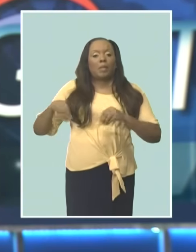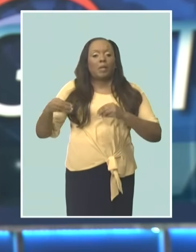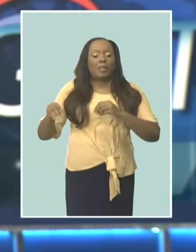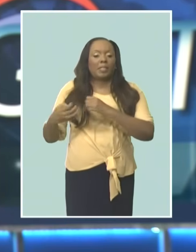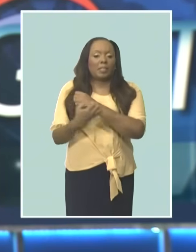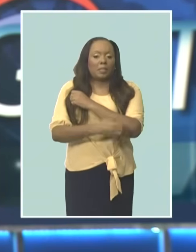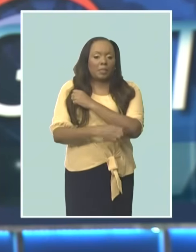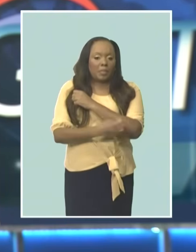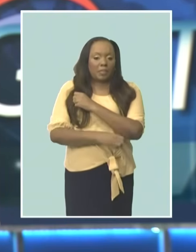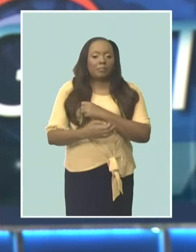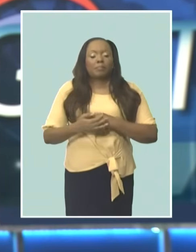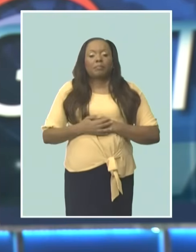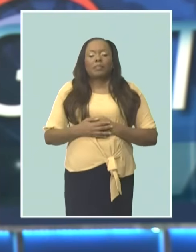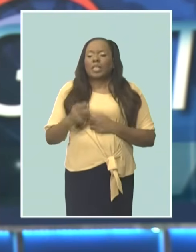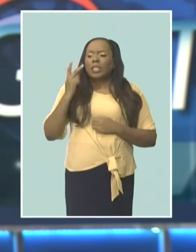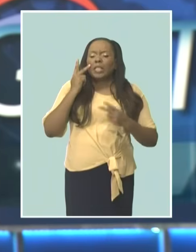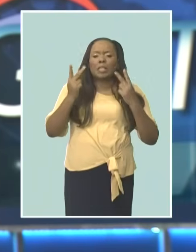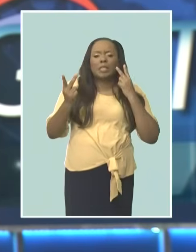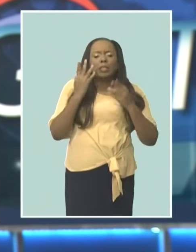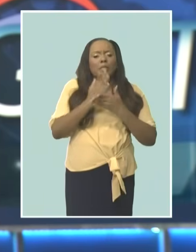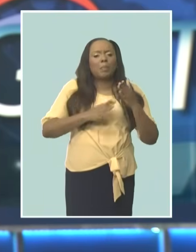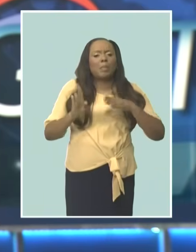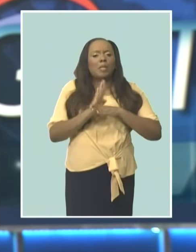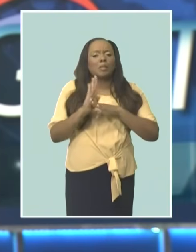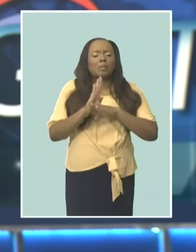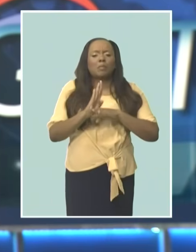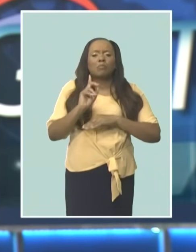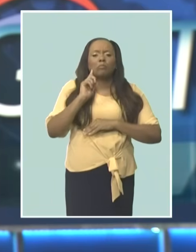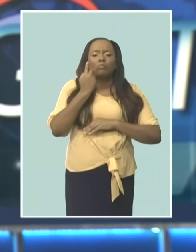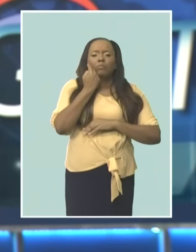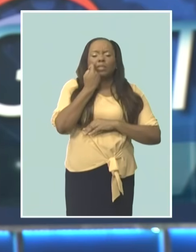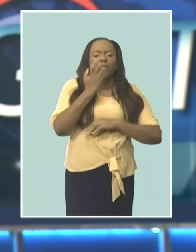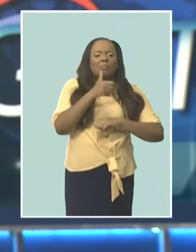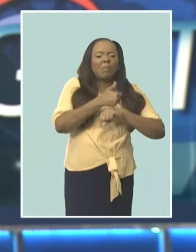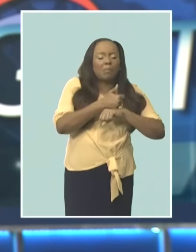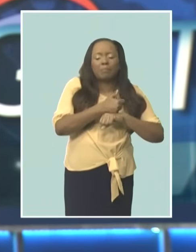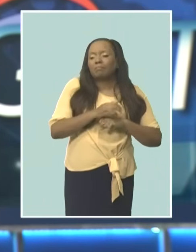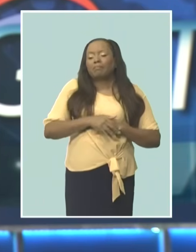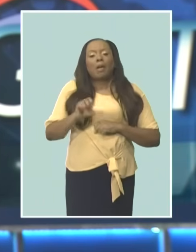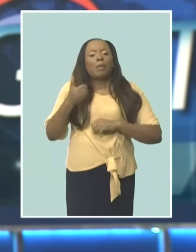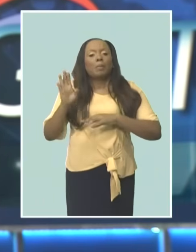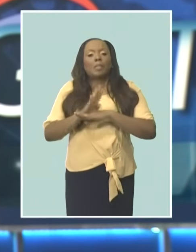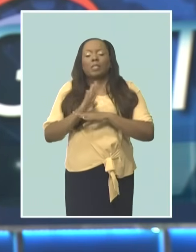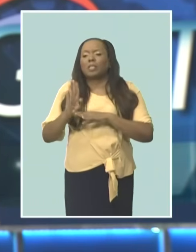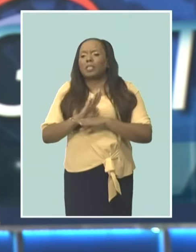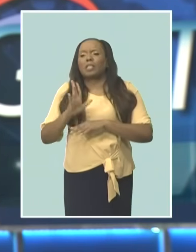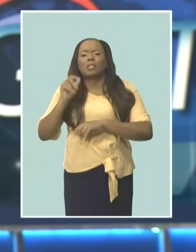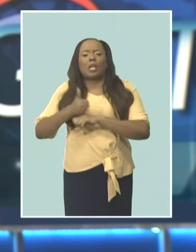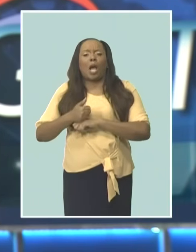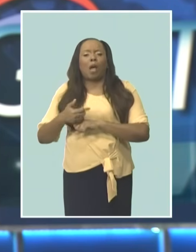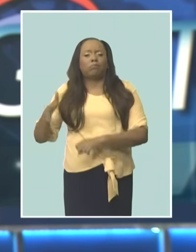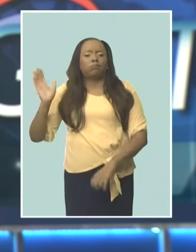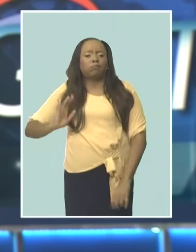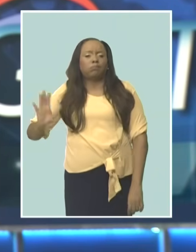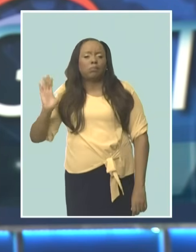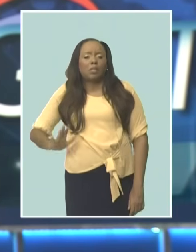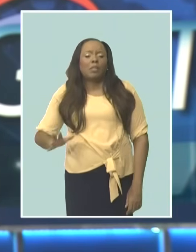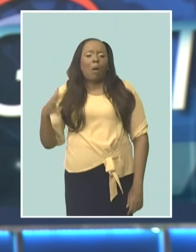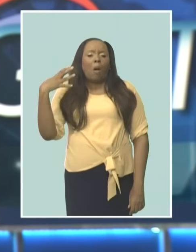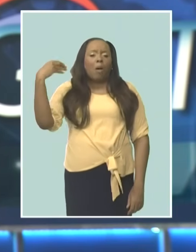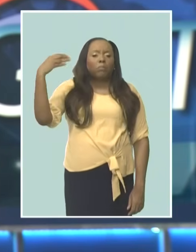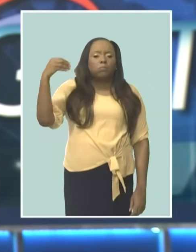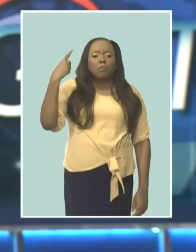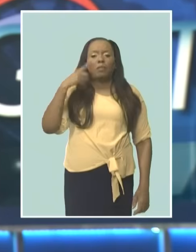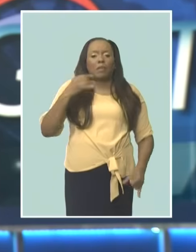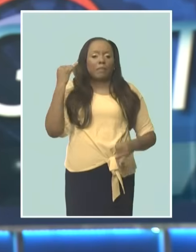experienced enterprises, youth enterprise officers and YES officials called it a fulfilling day as they were outdoors for the